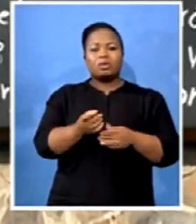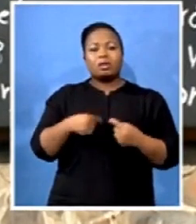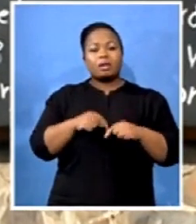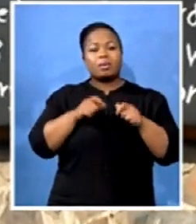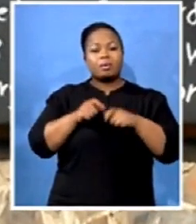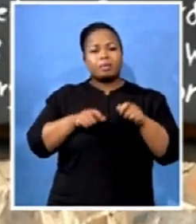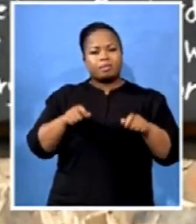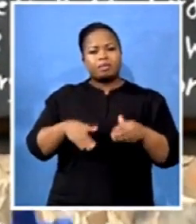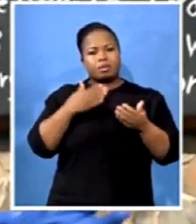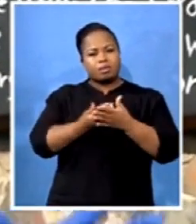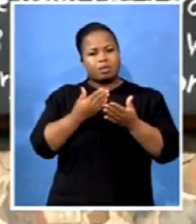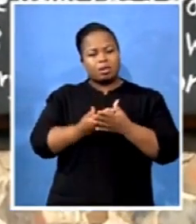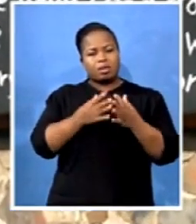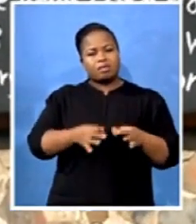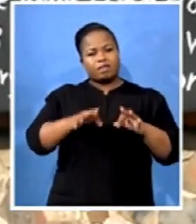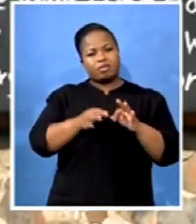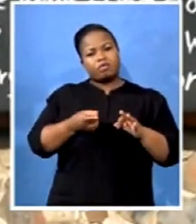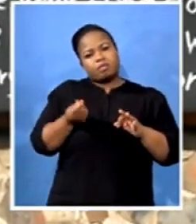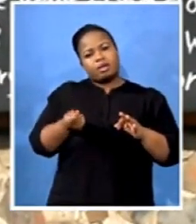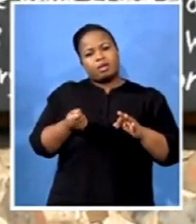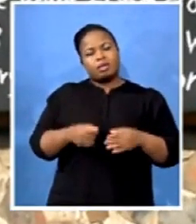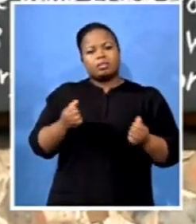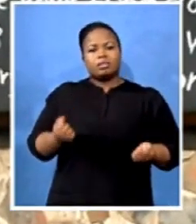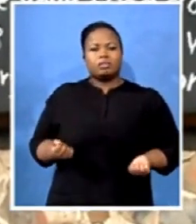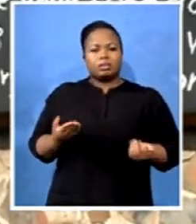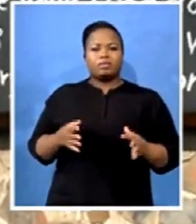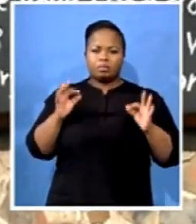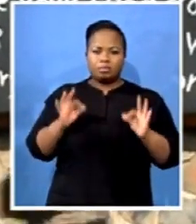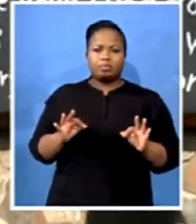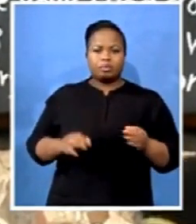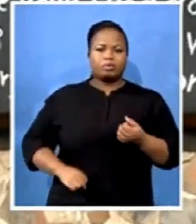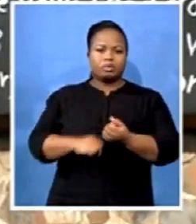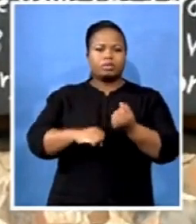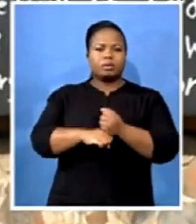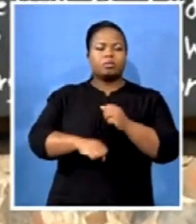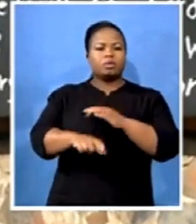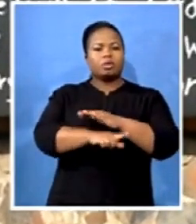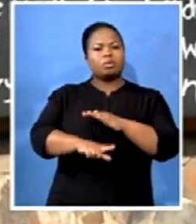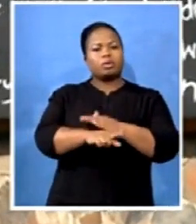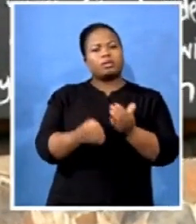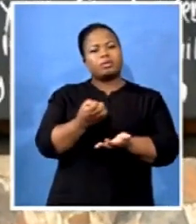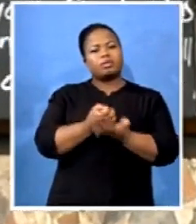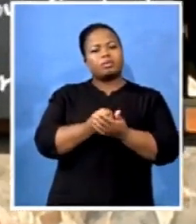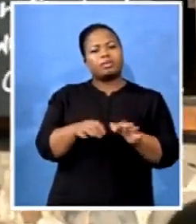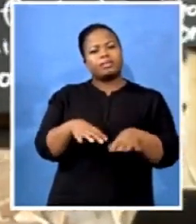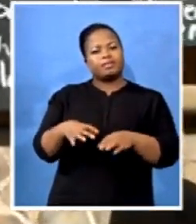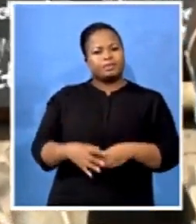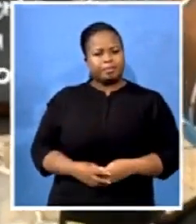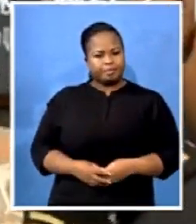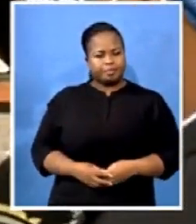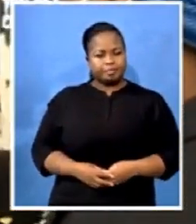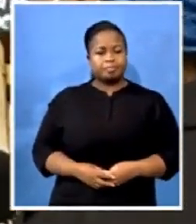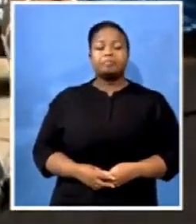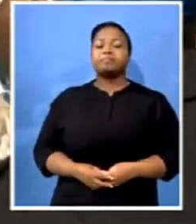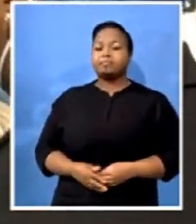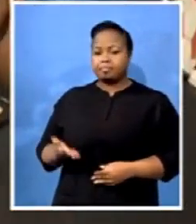service, and they're also supporting the local economic activities. Of course, that speaks to the economy of the township or the